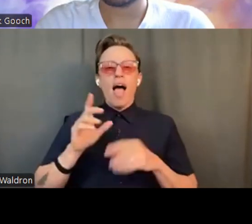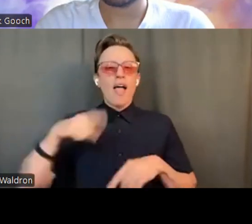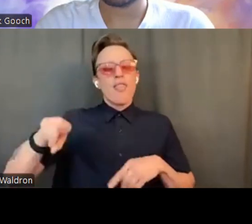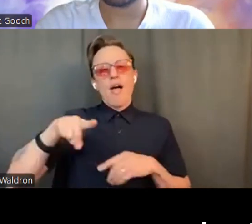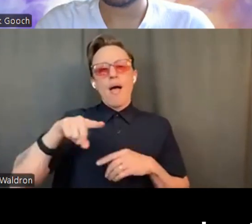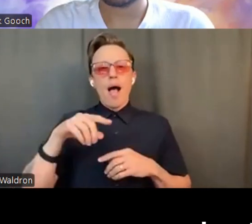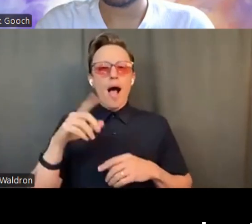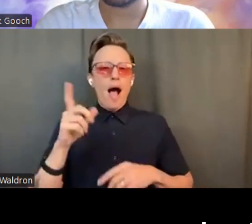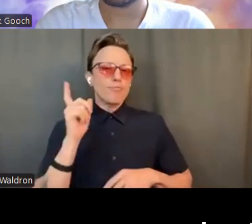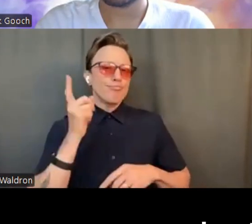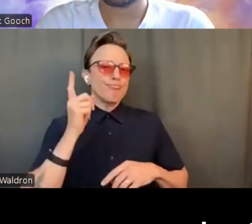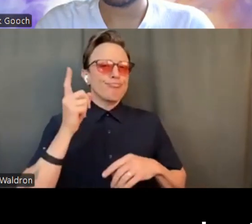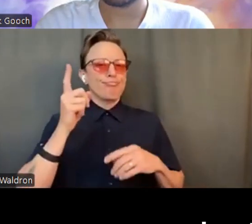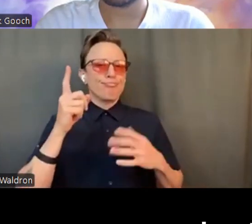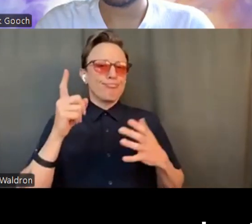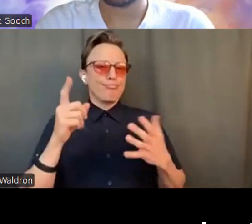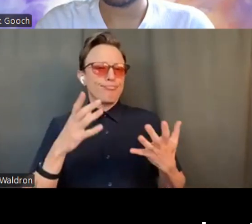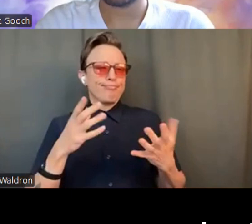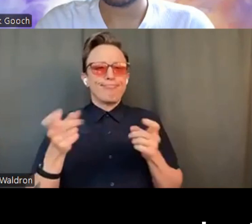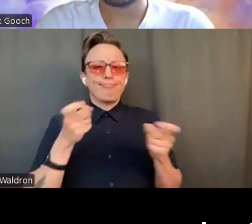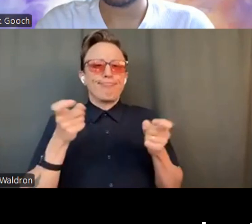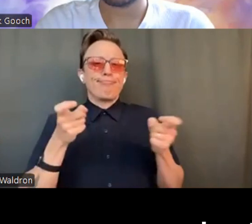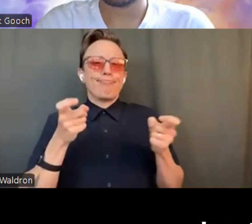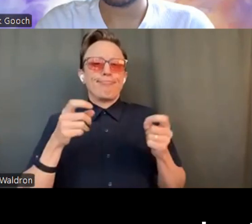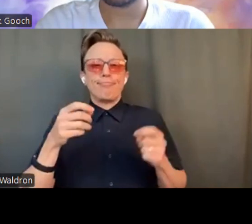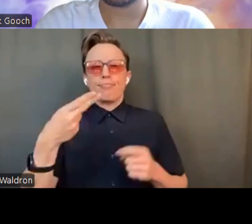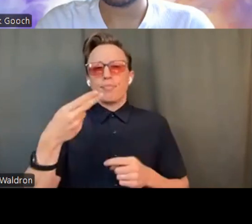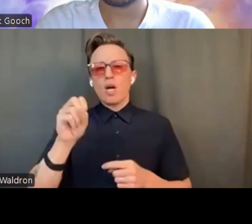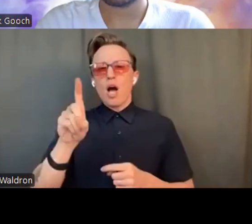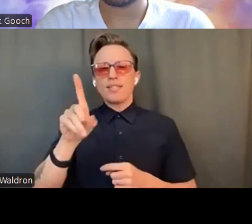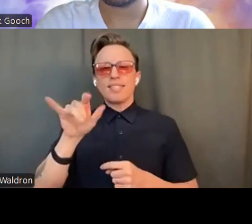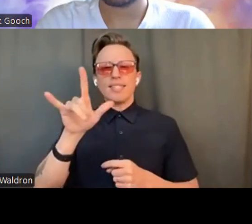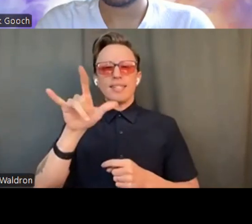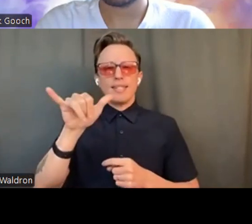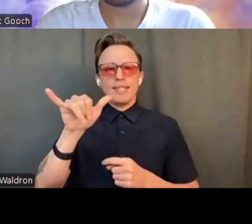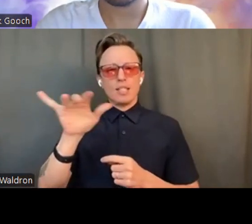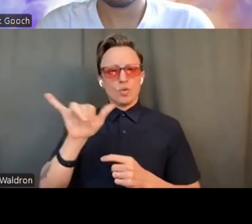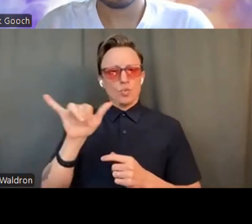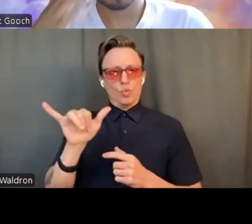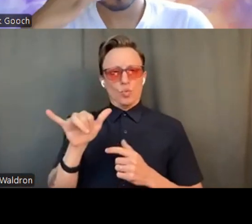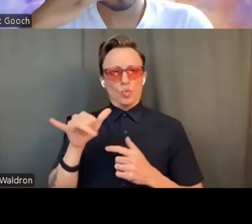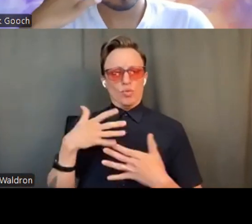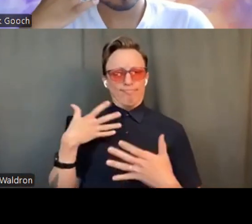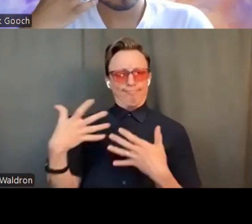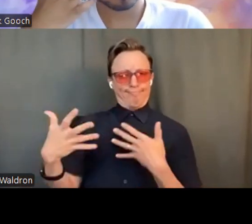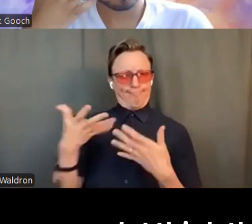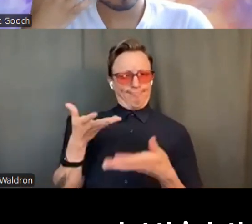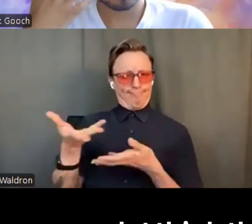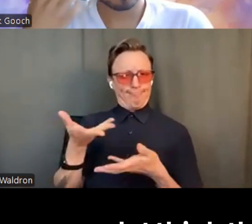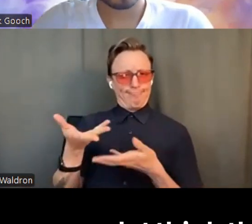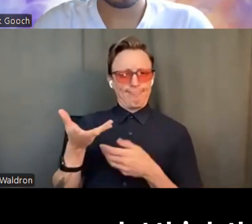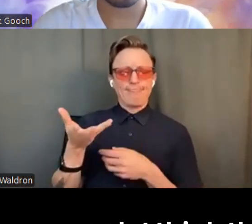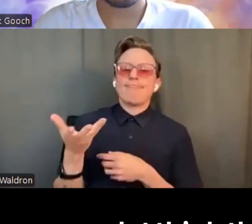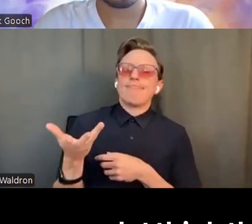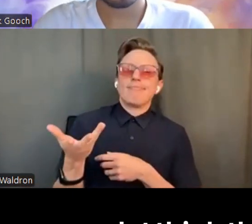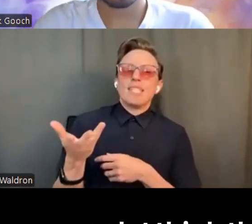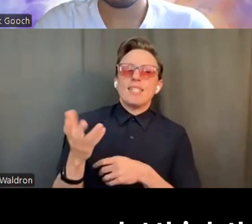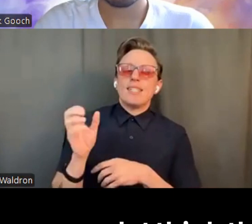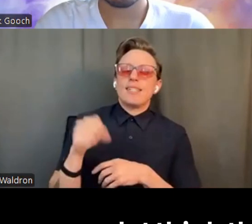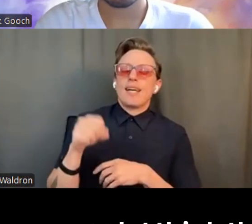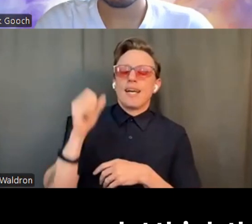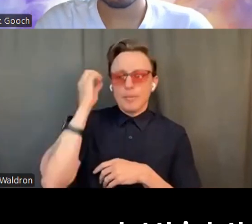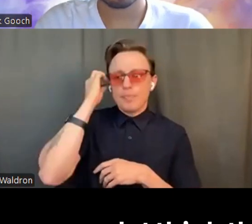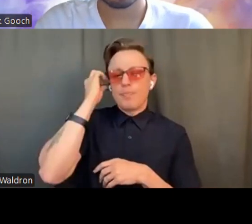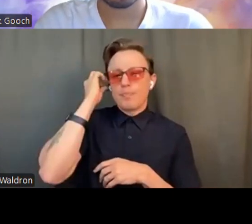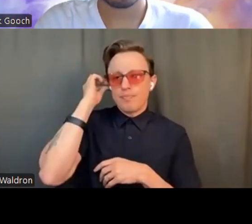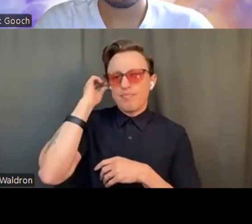and hostility when it comes to that. Um, so yeah, I think that wraps